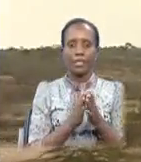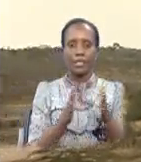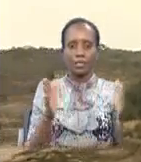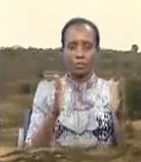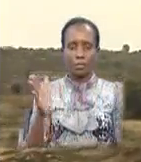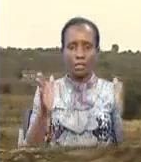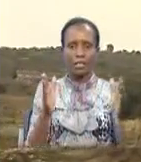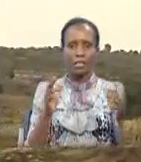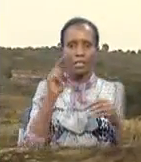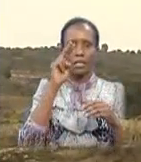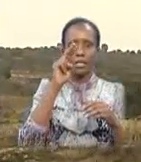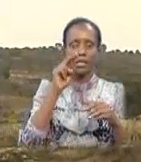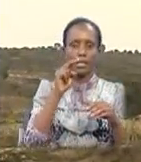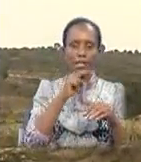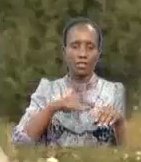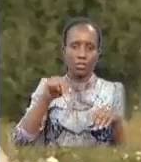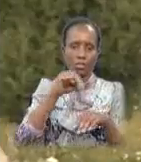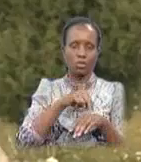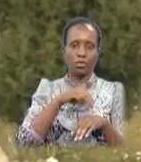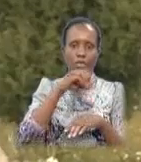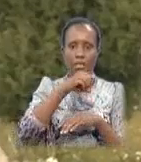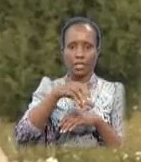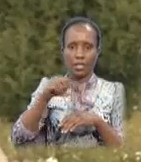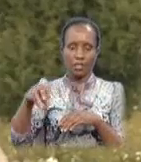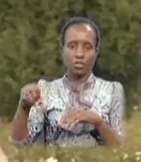Expanded National Irrigation Program